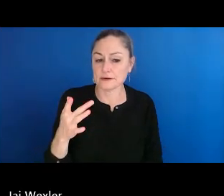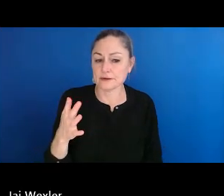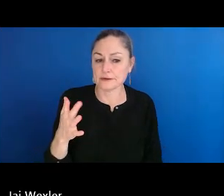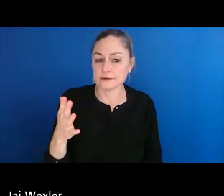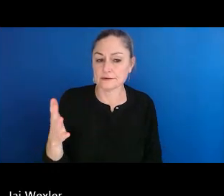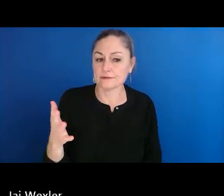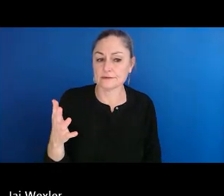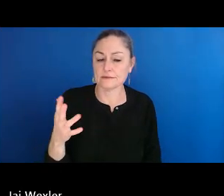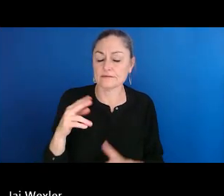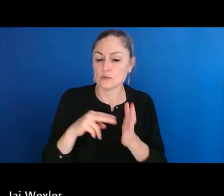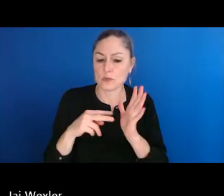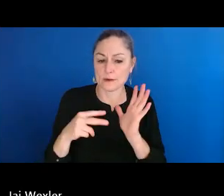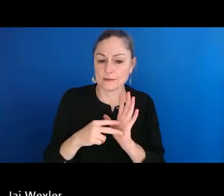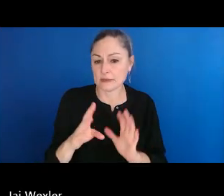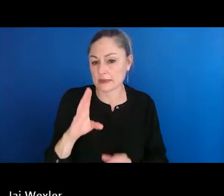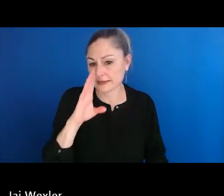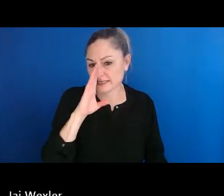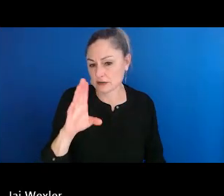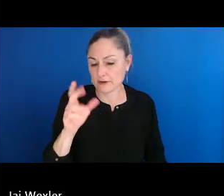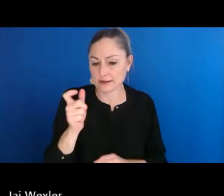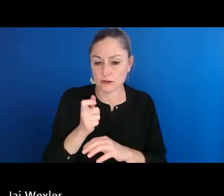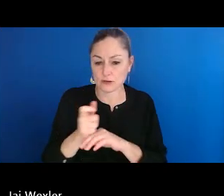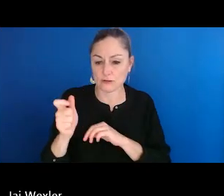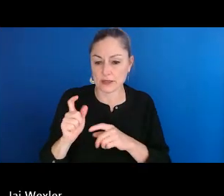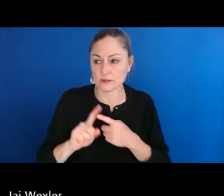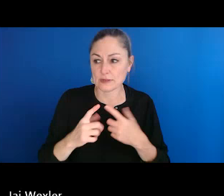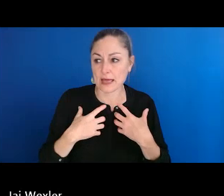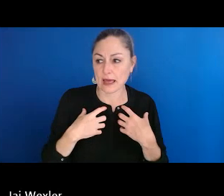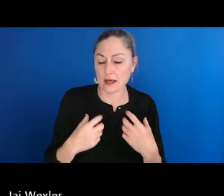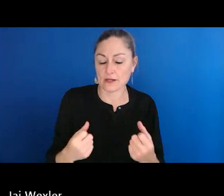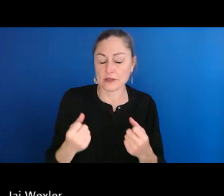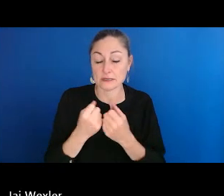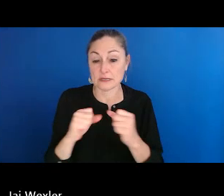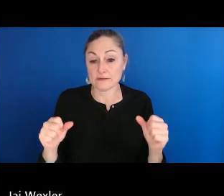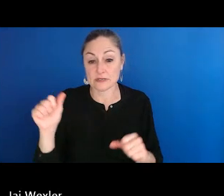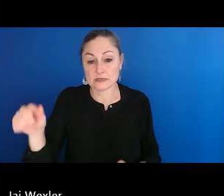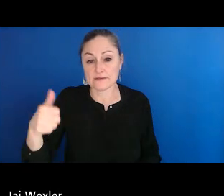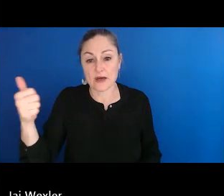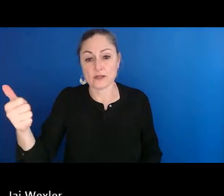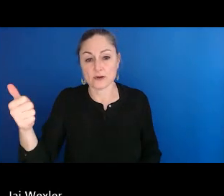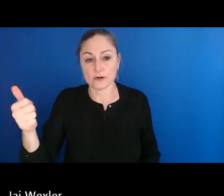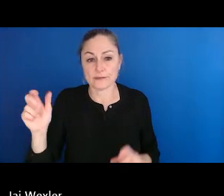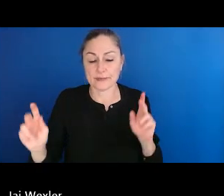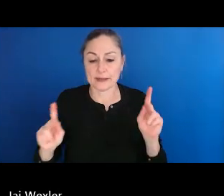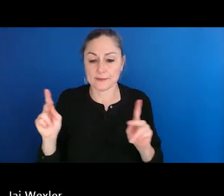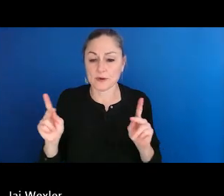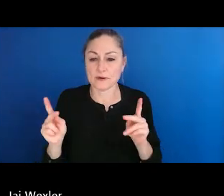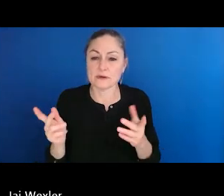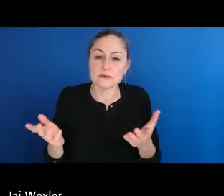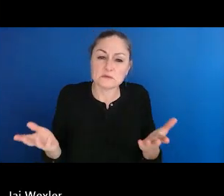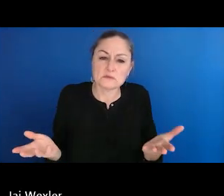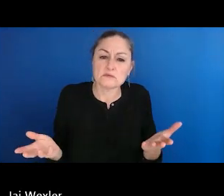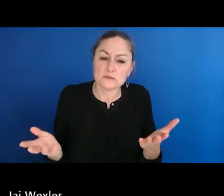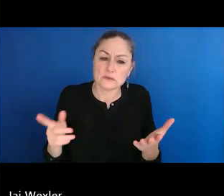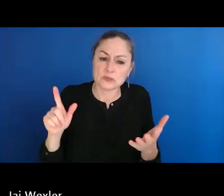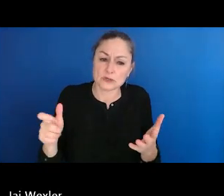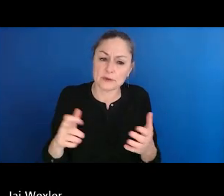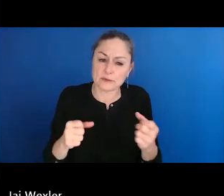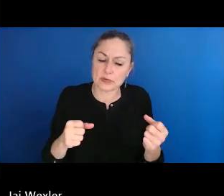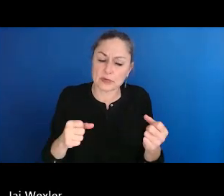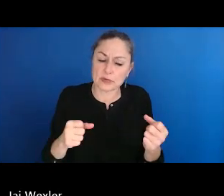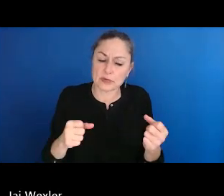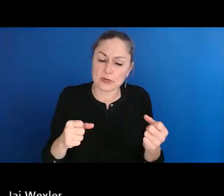what's meant by a direct threat to the health and safety of others. It's something that should be substantial and substantiated.